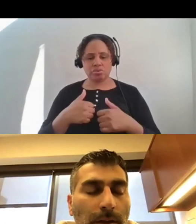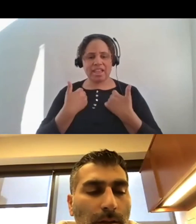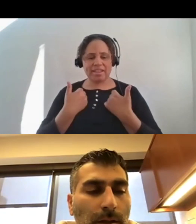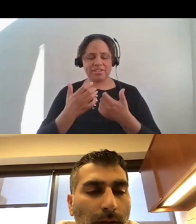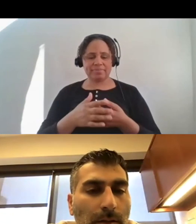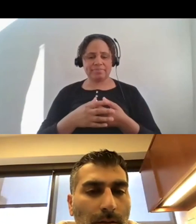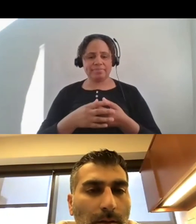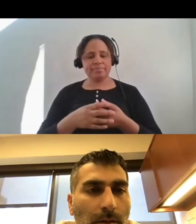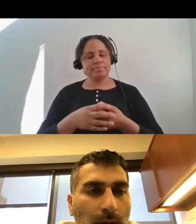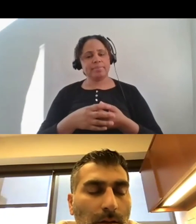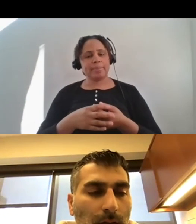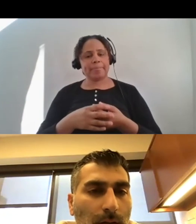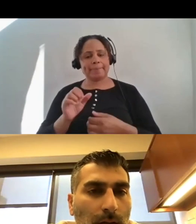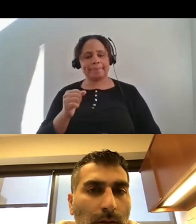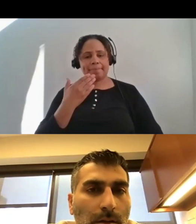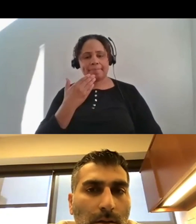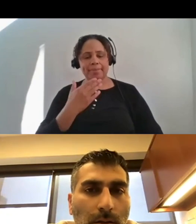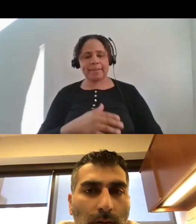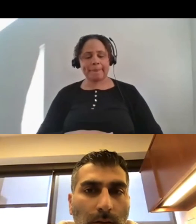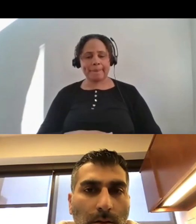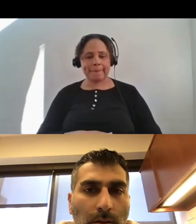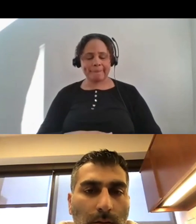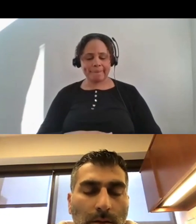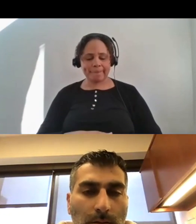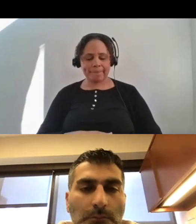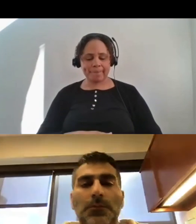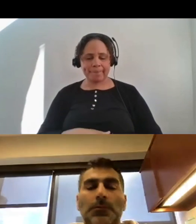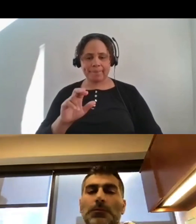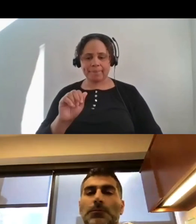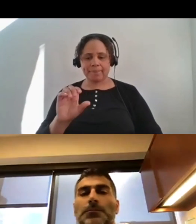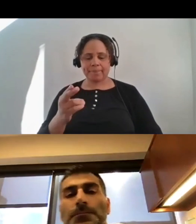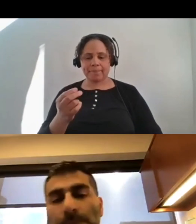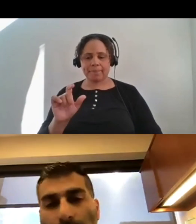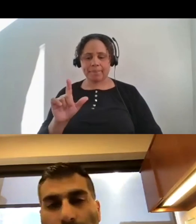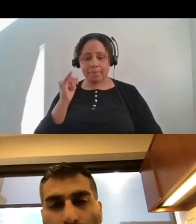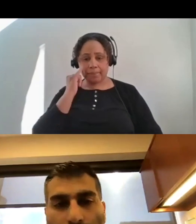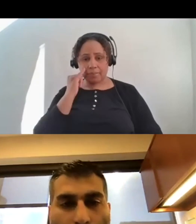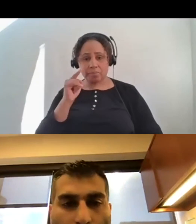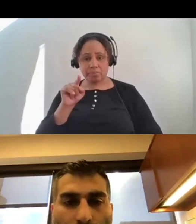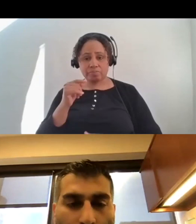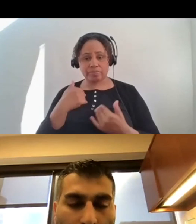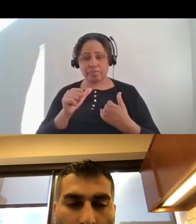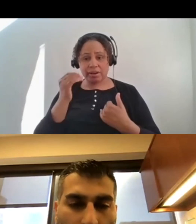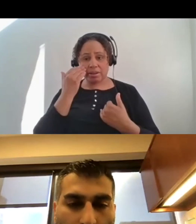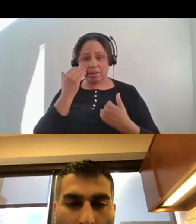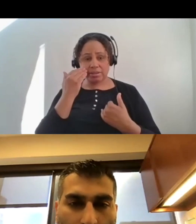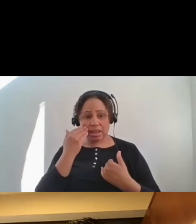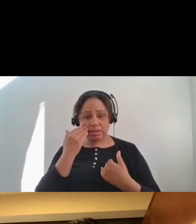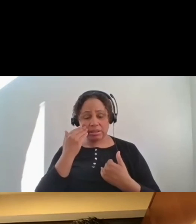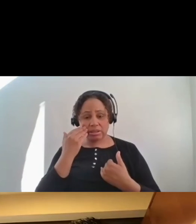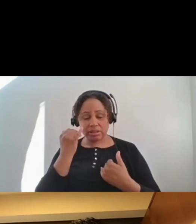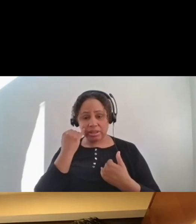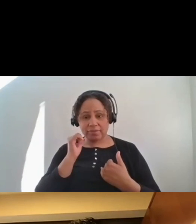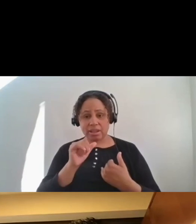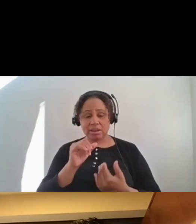Yeah. Thank you. And so Rachel, also, if you have any insight, maybe as the transplant coordinator, if not, Dr. Katariya